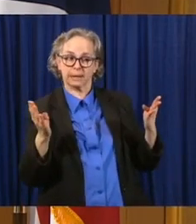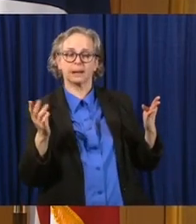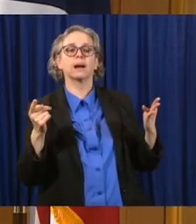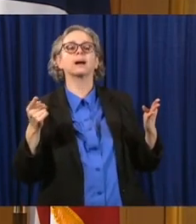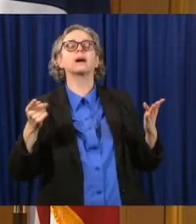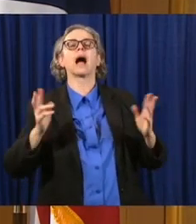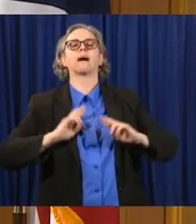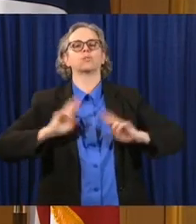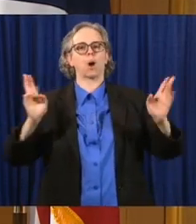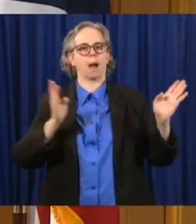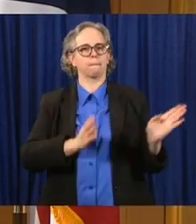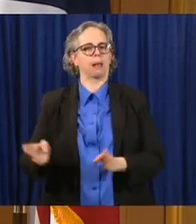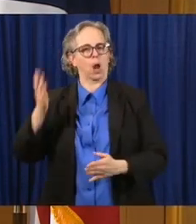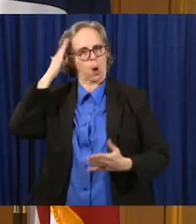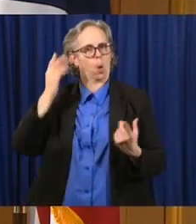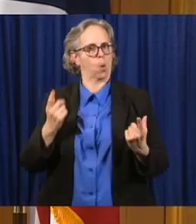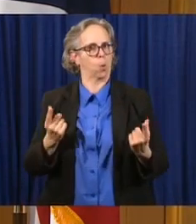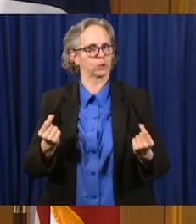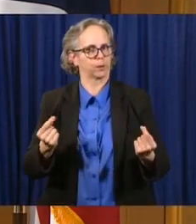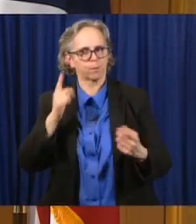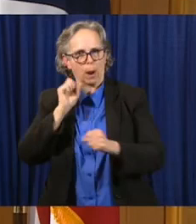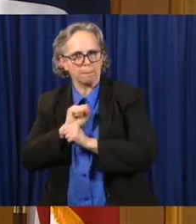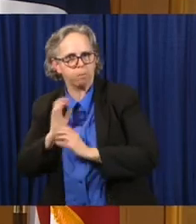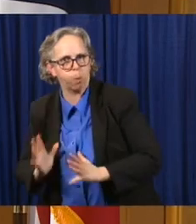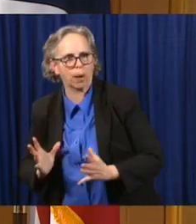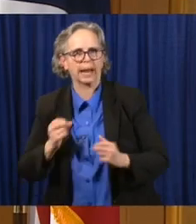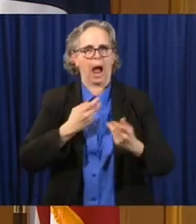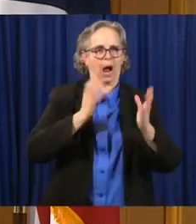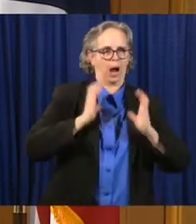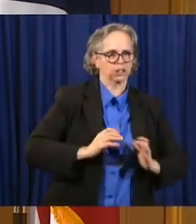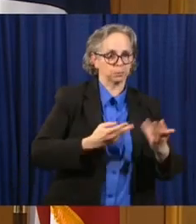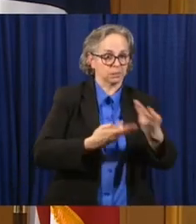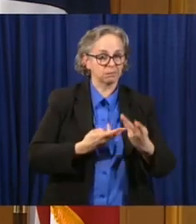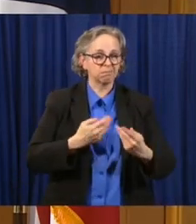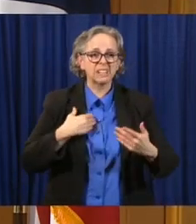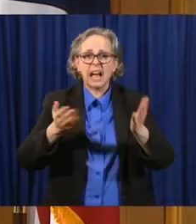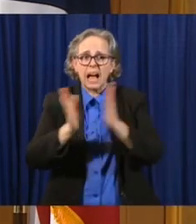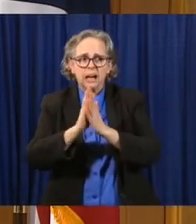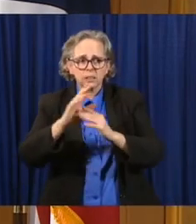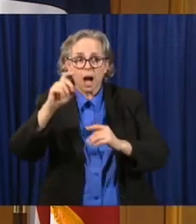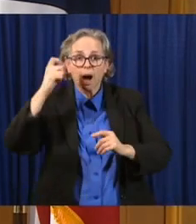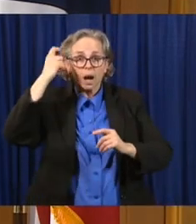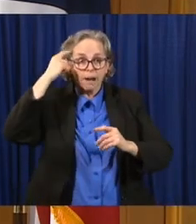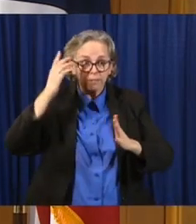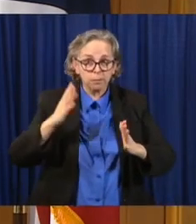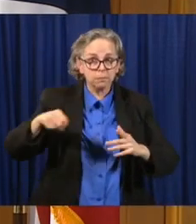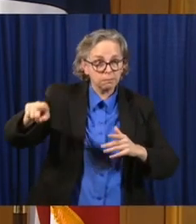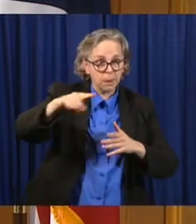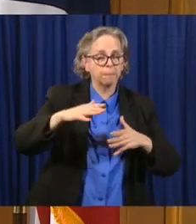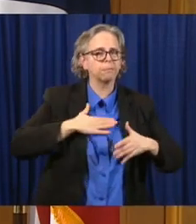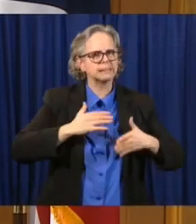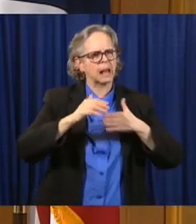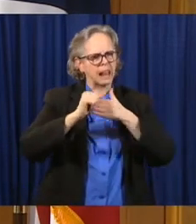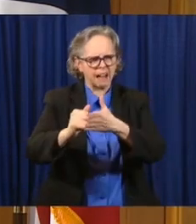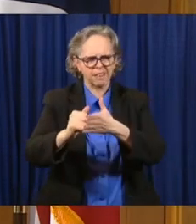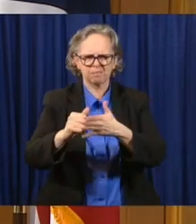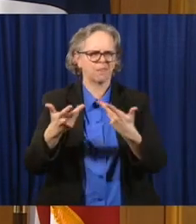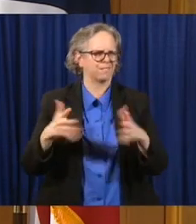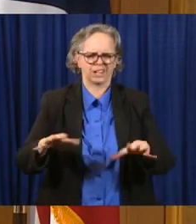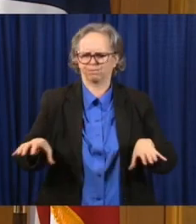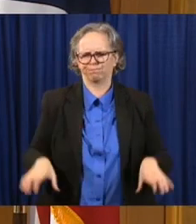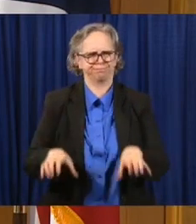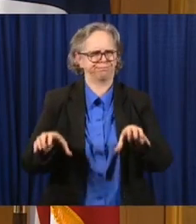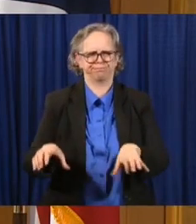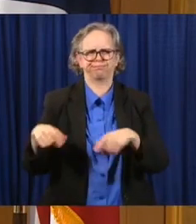Governor to lead that, and he is going to be doing that. In fact, he has already been doing this for some time.